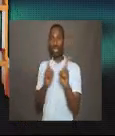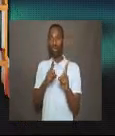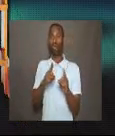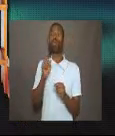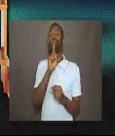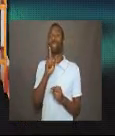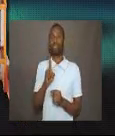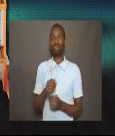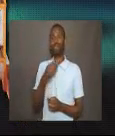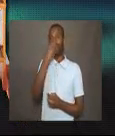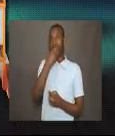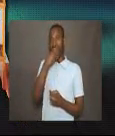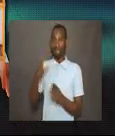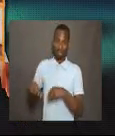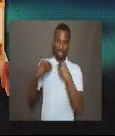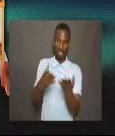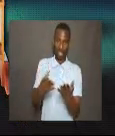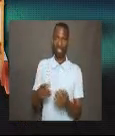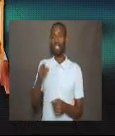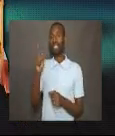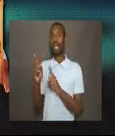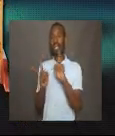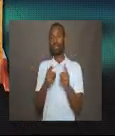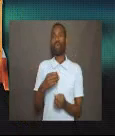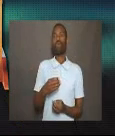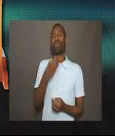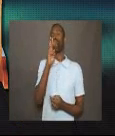which causes the water to get hotter.